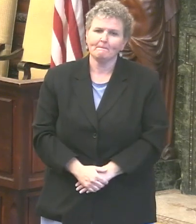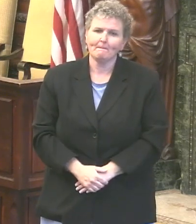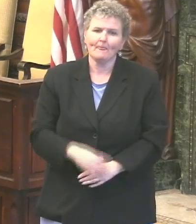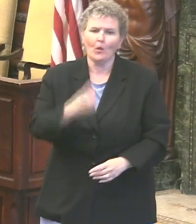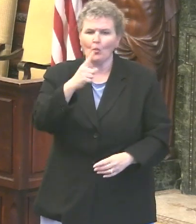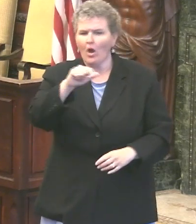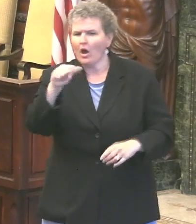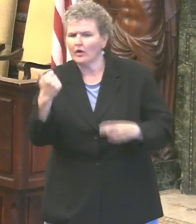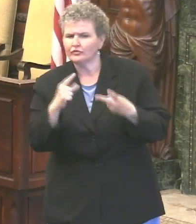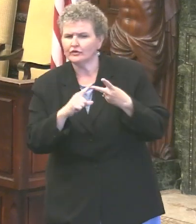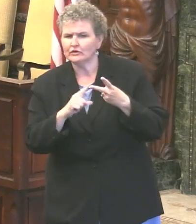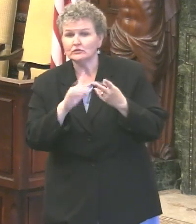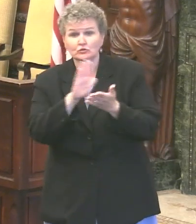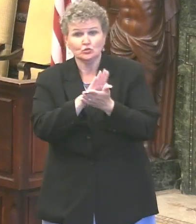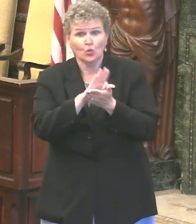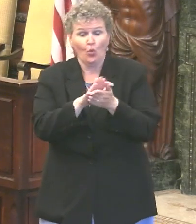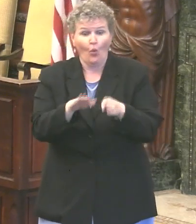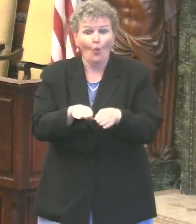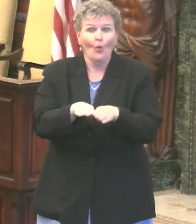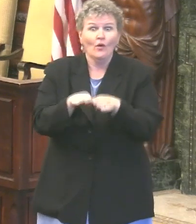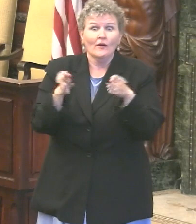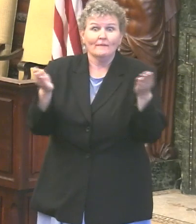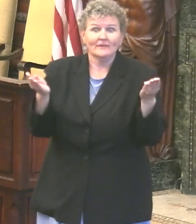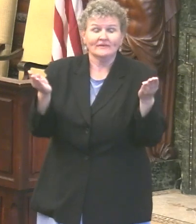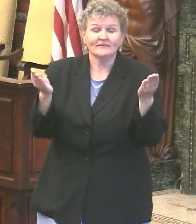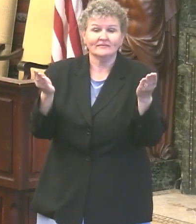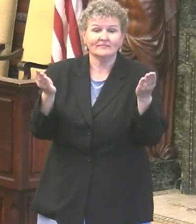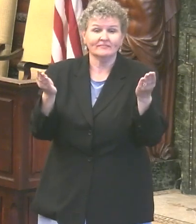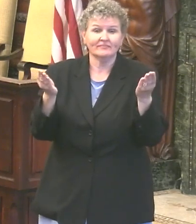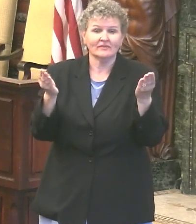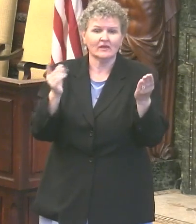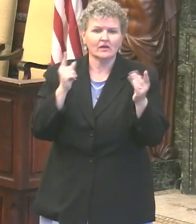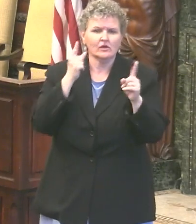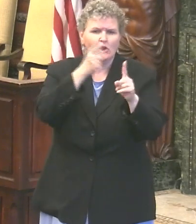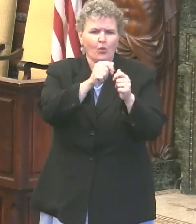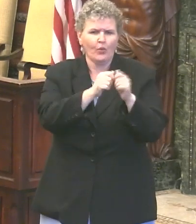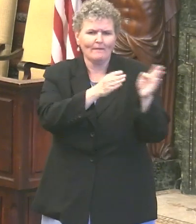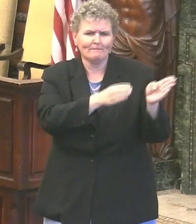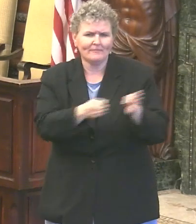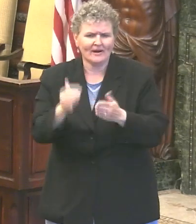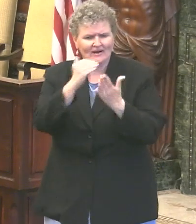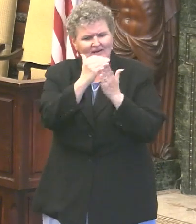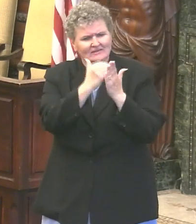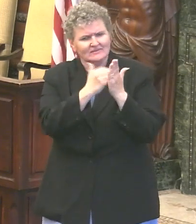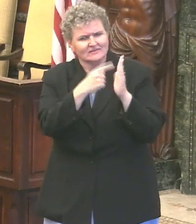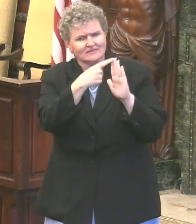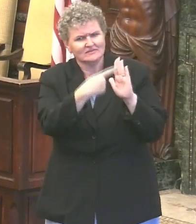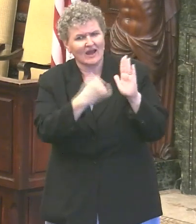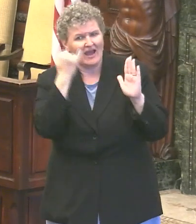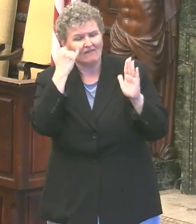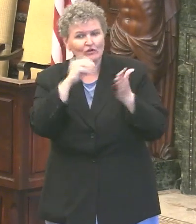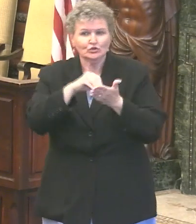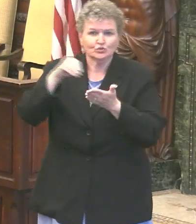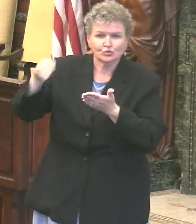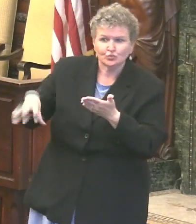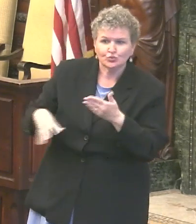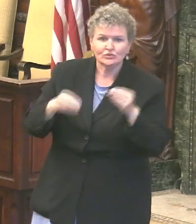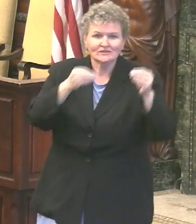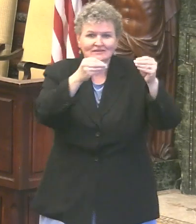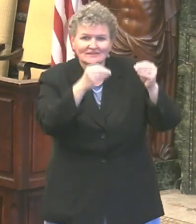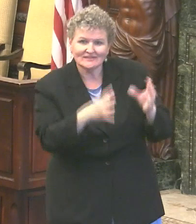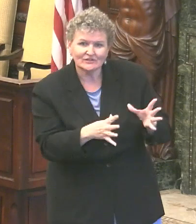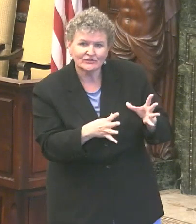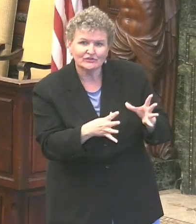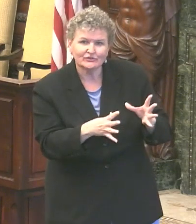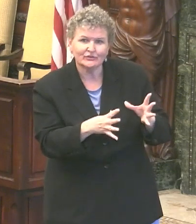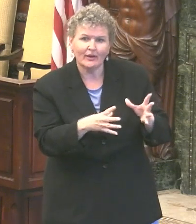the schools, with the reopening, is there a protocol in place for what if a student or a teacher were to